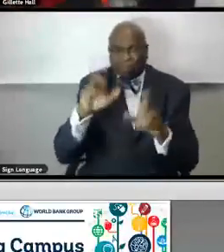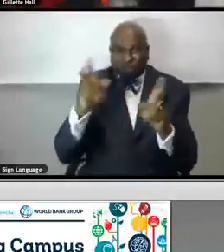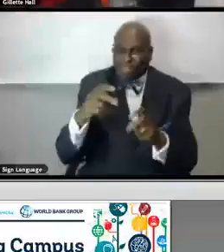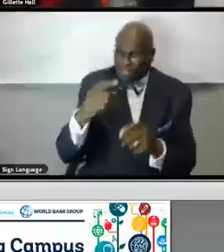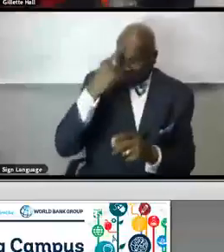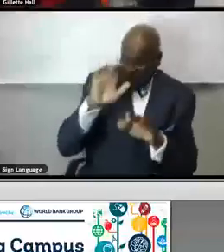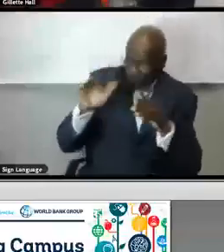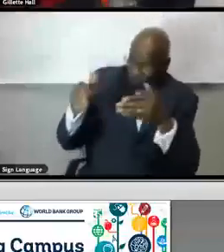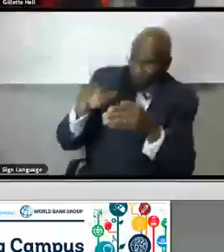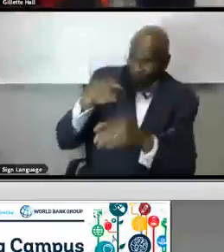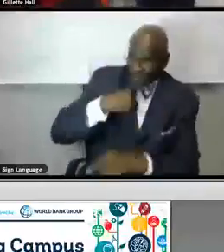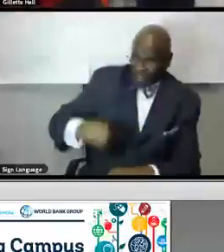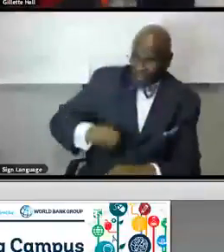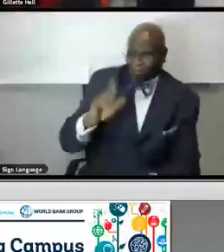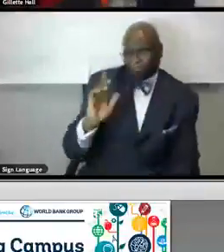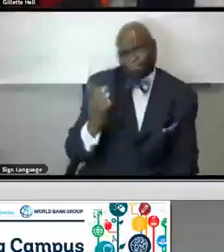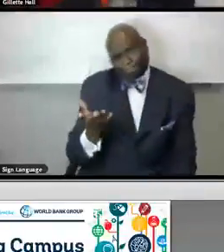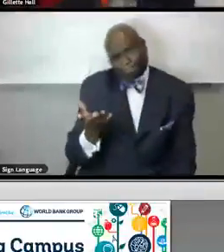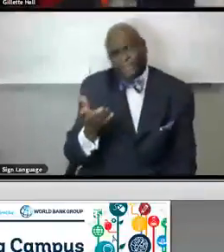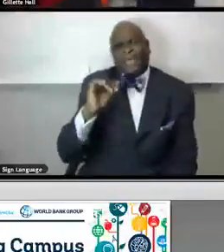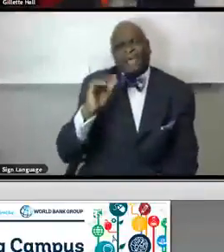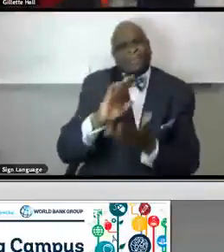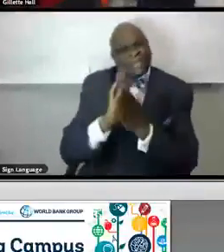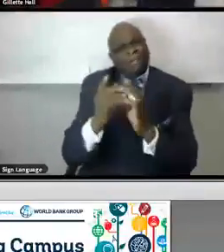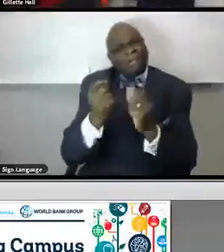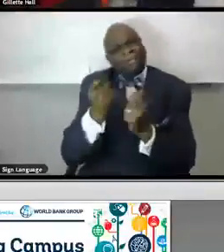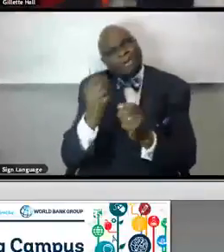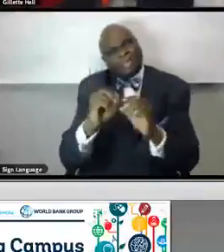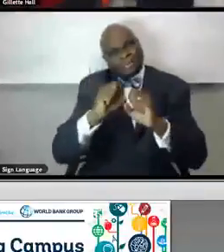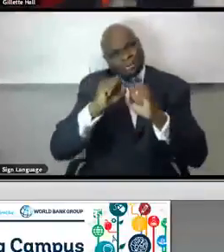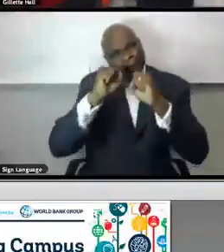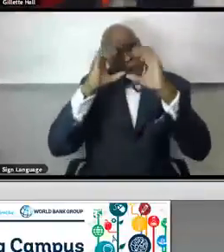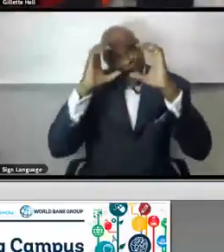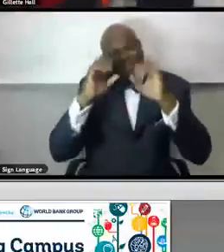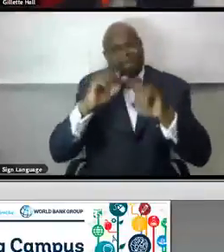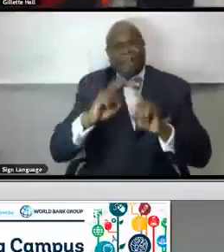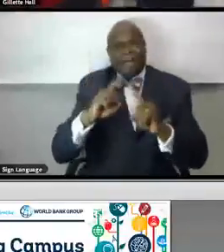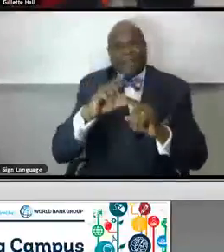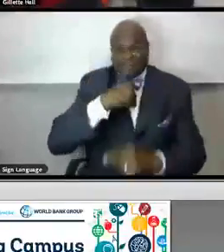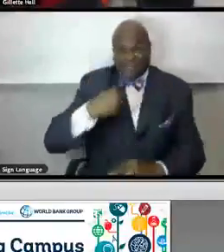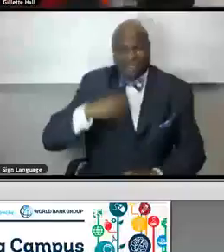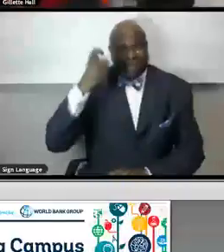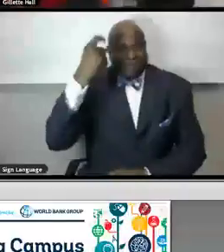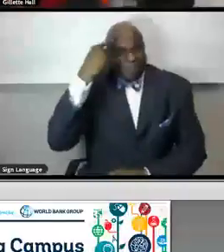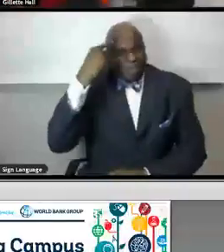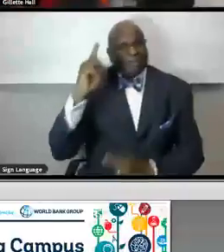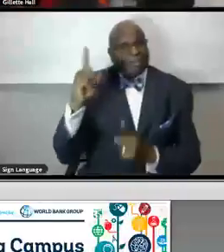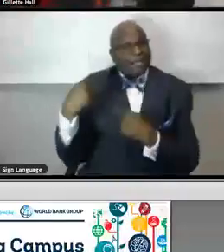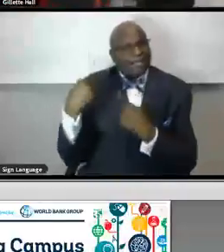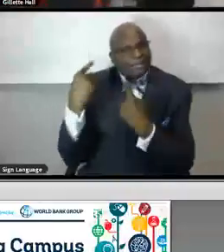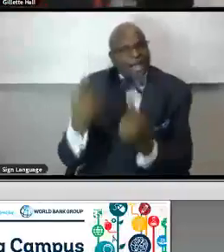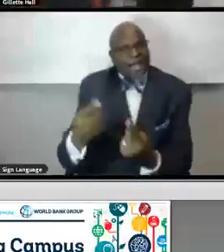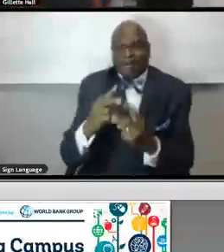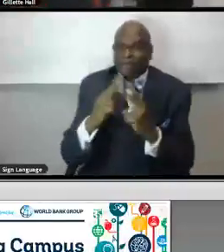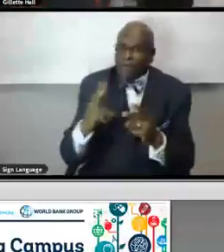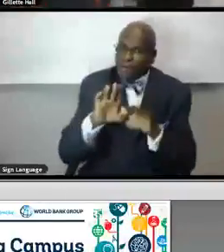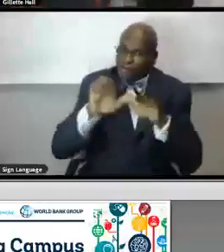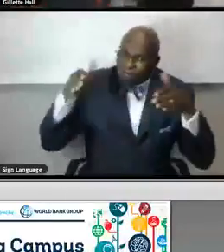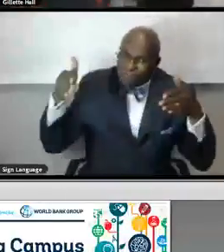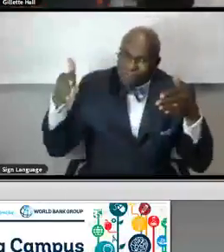China? It comes as a bit of a surprise, but the Chinese government has had a very